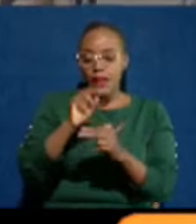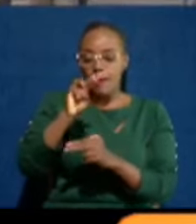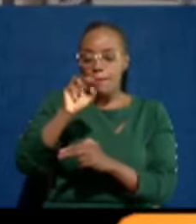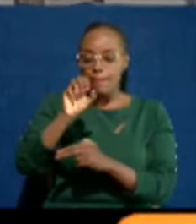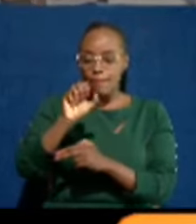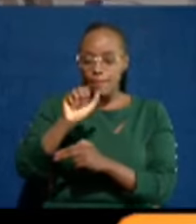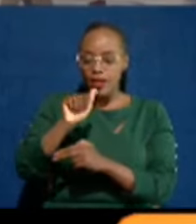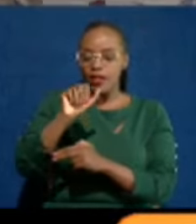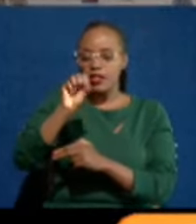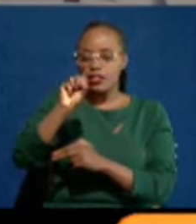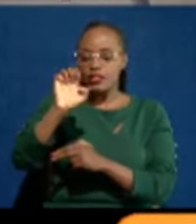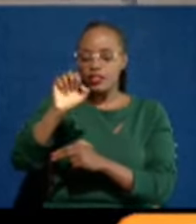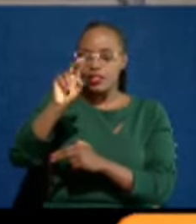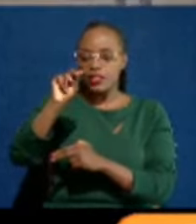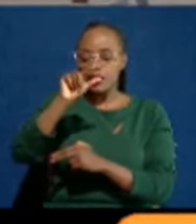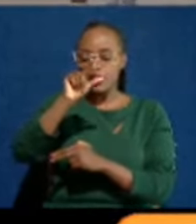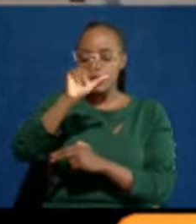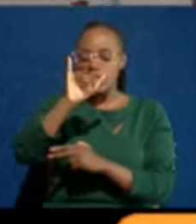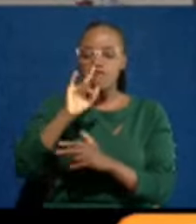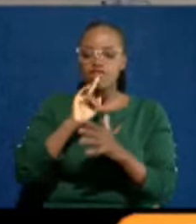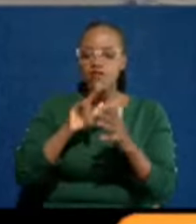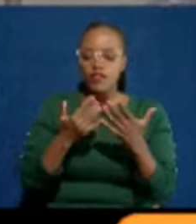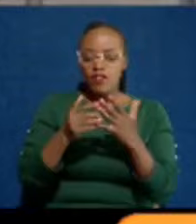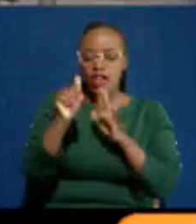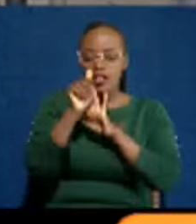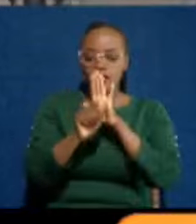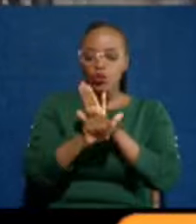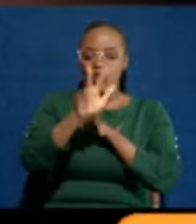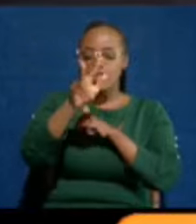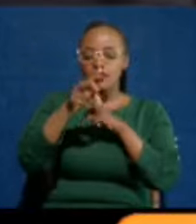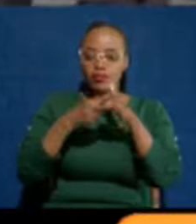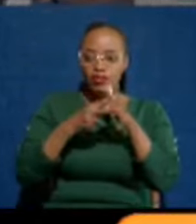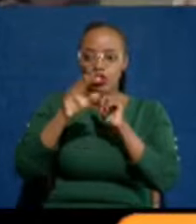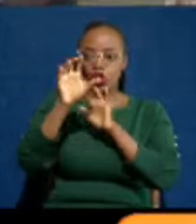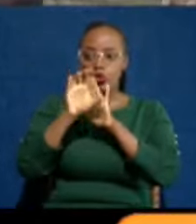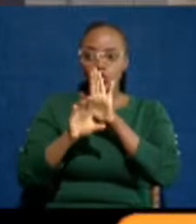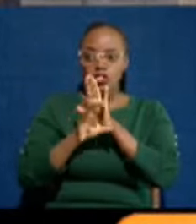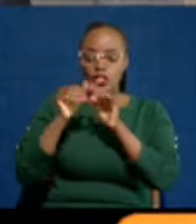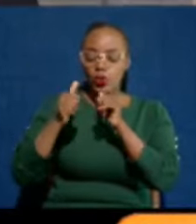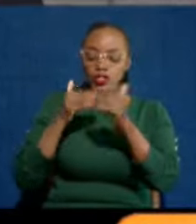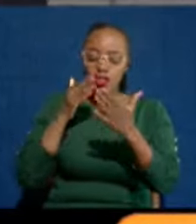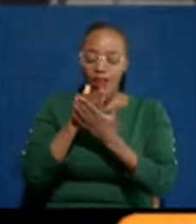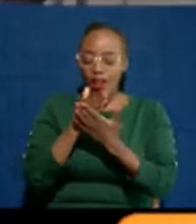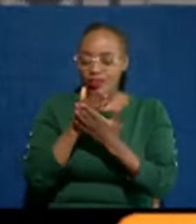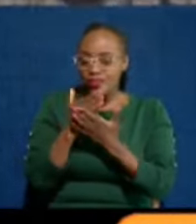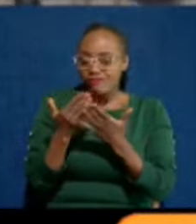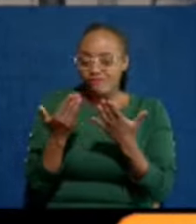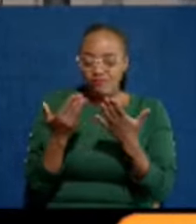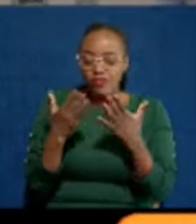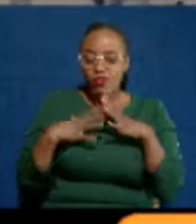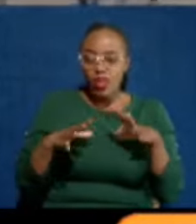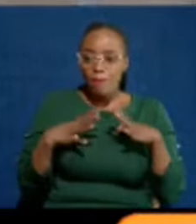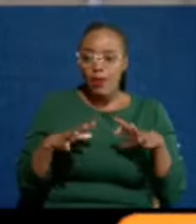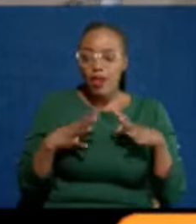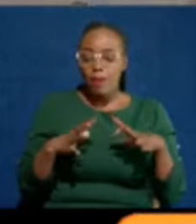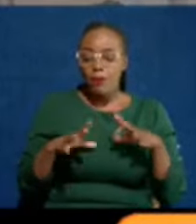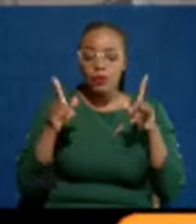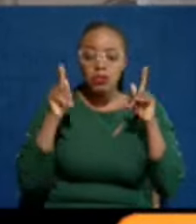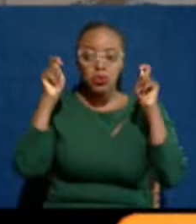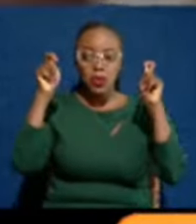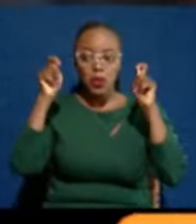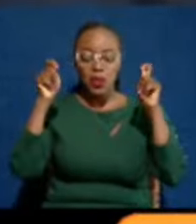that the police respect Article 37 of the Constitution, and that is the right of people to